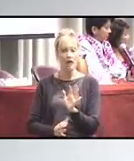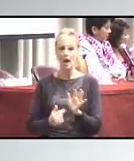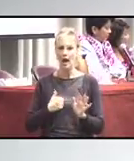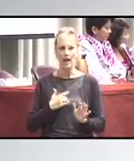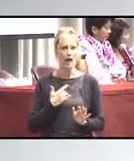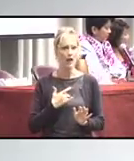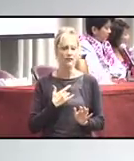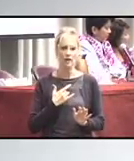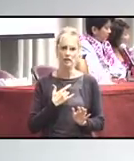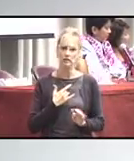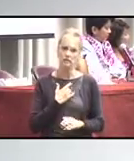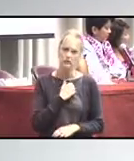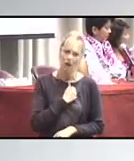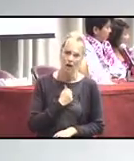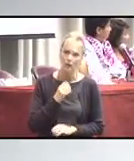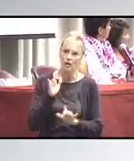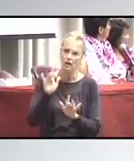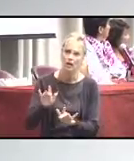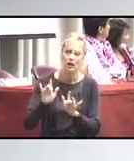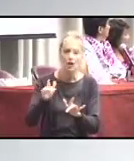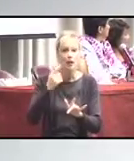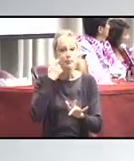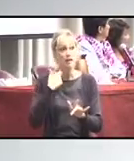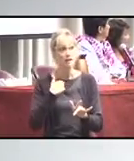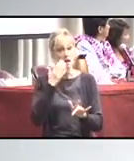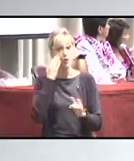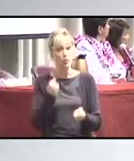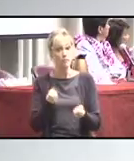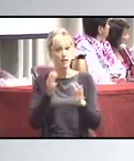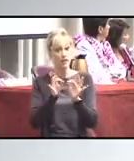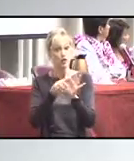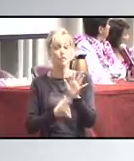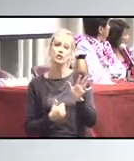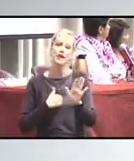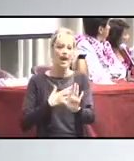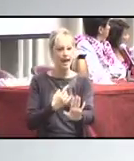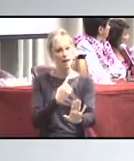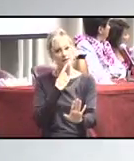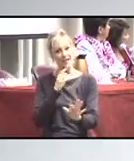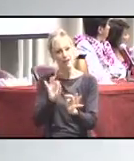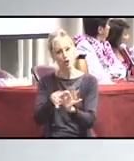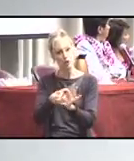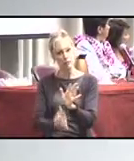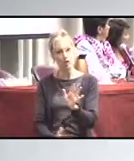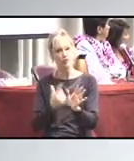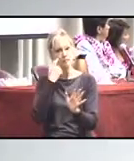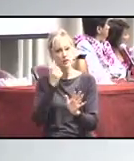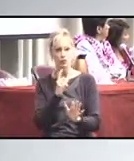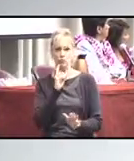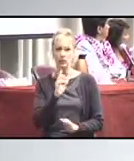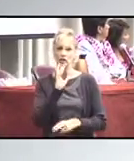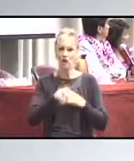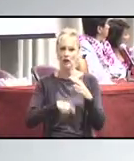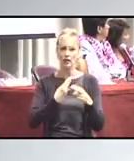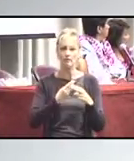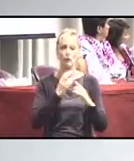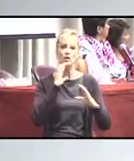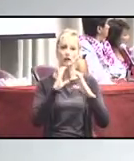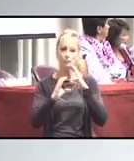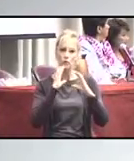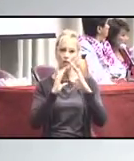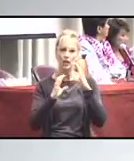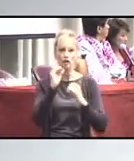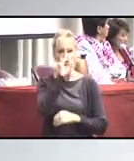felt sorry, because I know a lot of interpreters were, and I'm saying interpreters because we're really talking about the communication, the